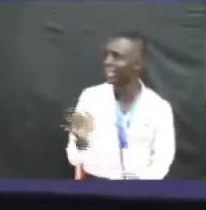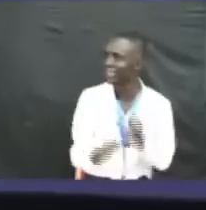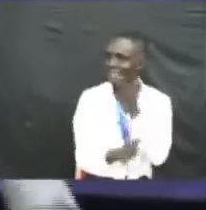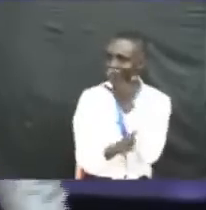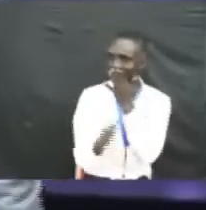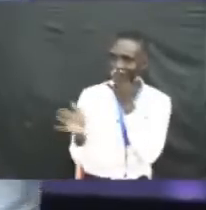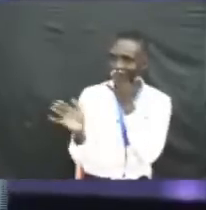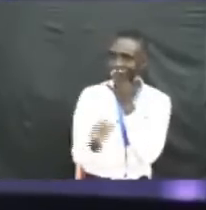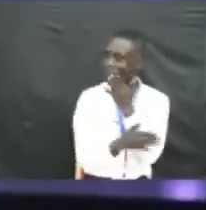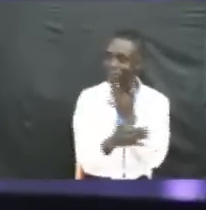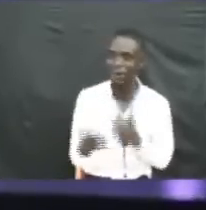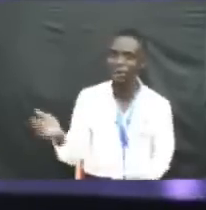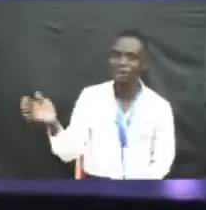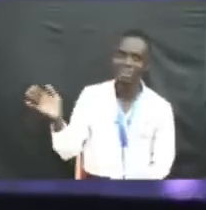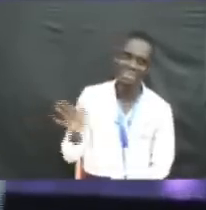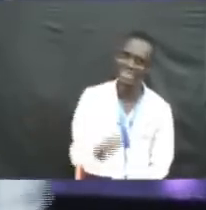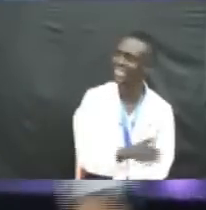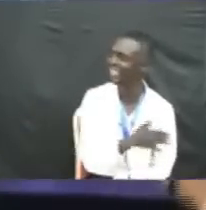Hallelujah.